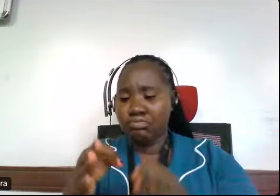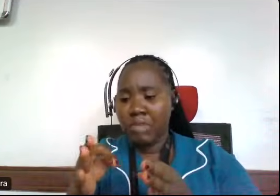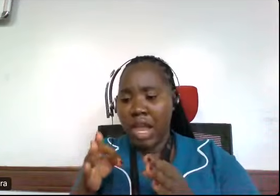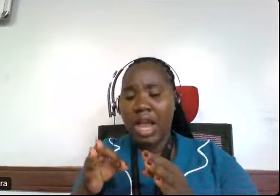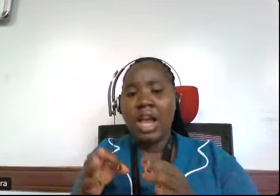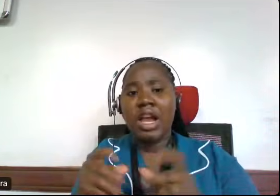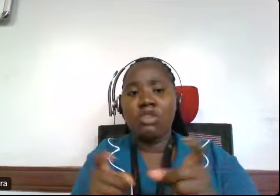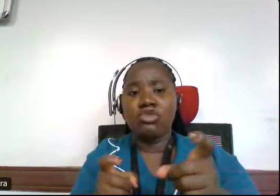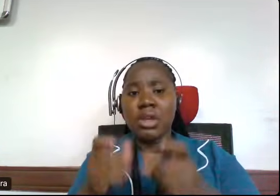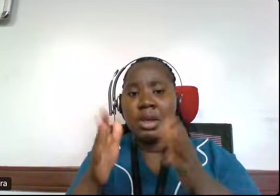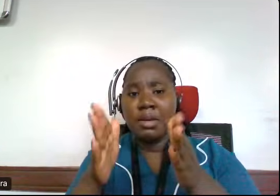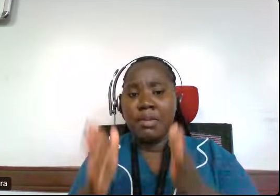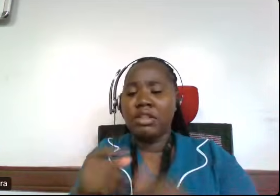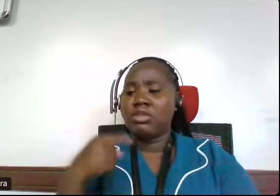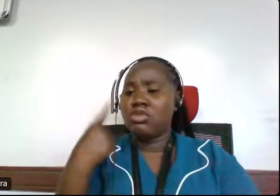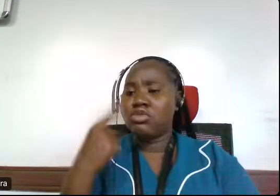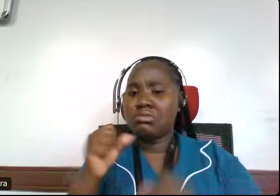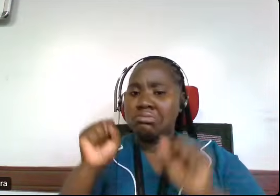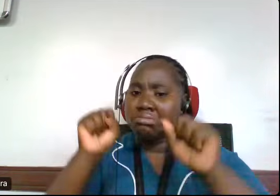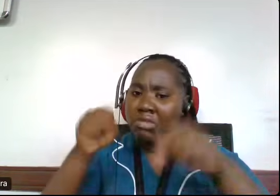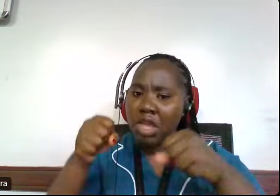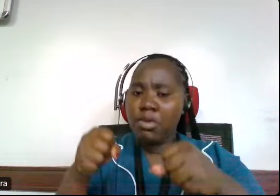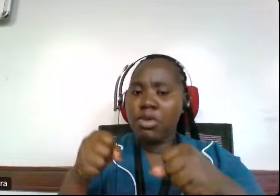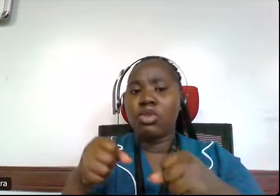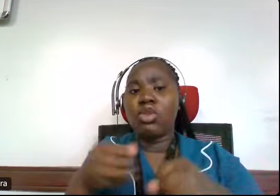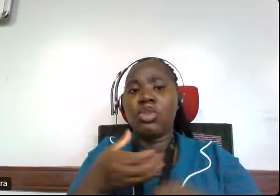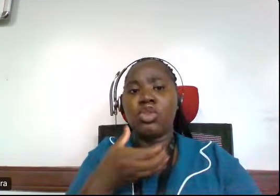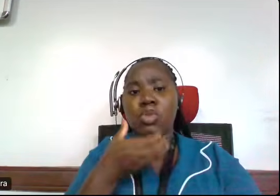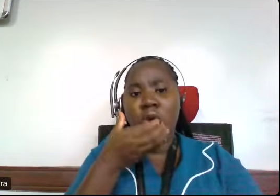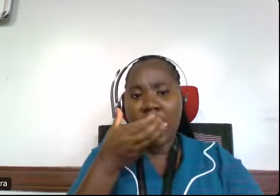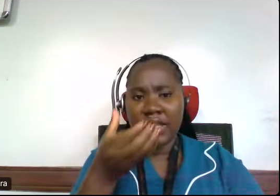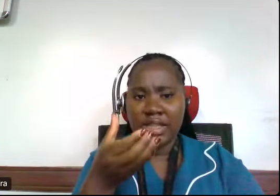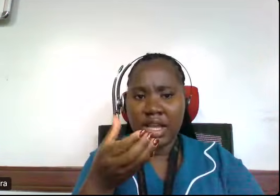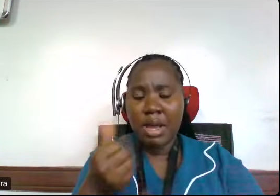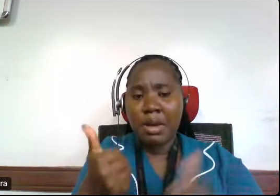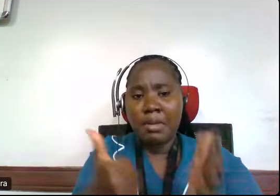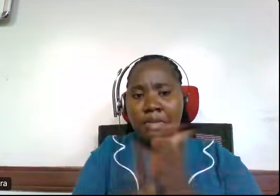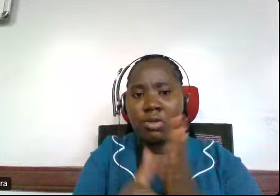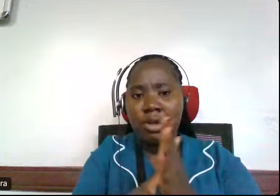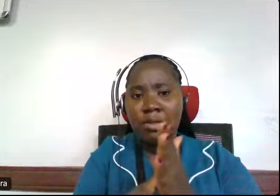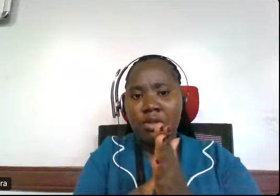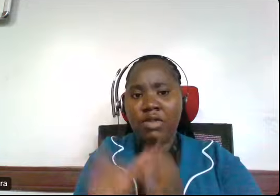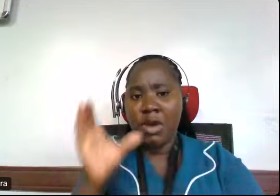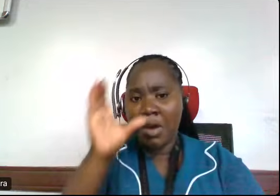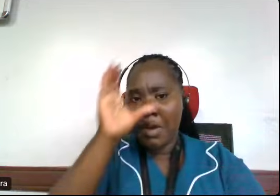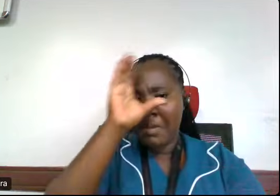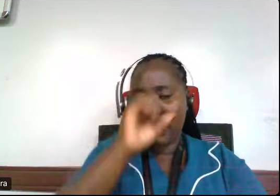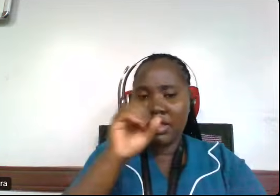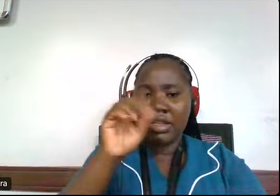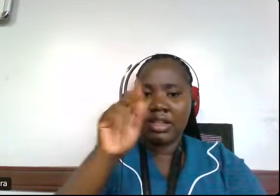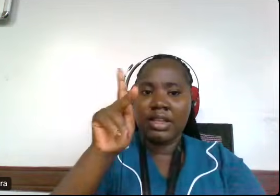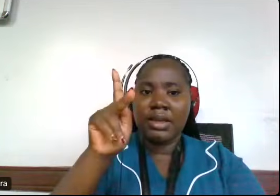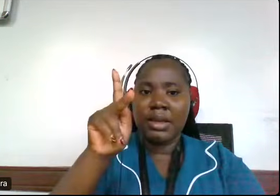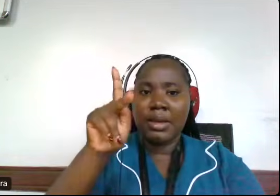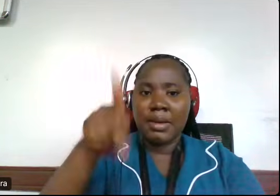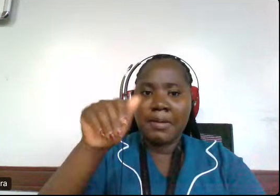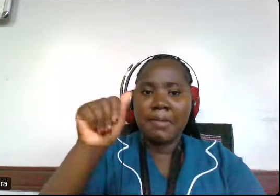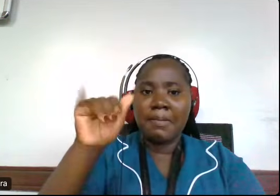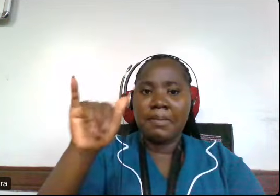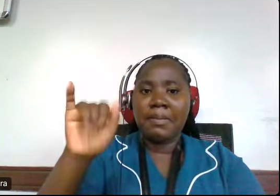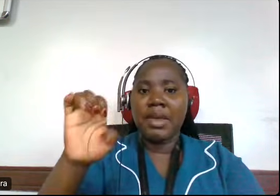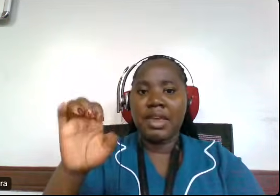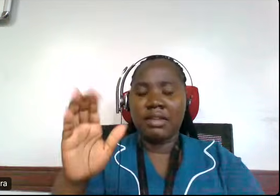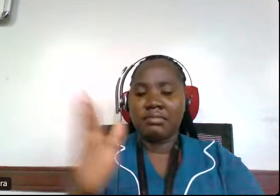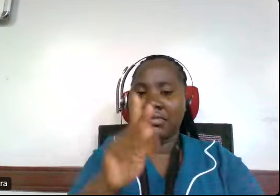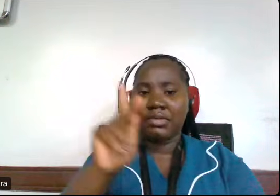who will be able to address the issue of missing pay credit, because the issue is there was a small